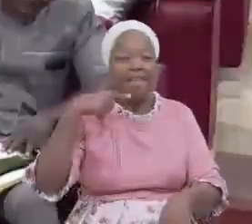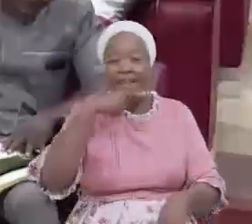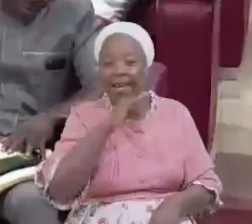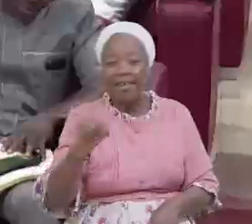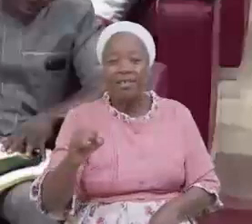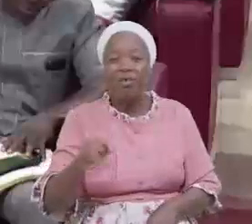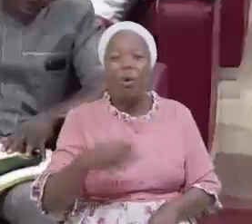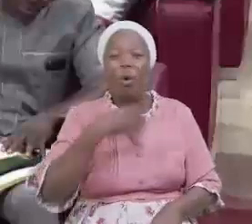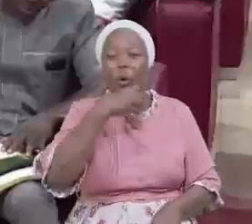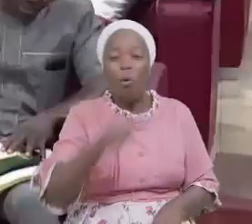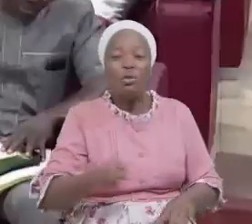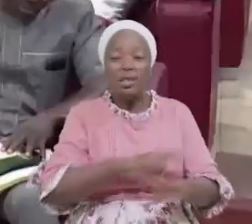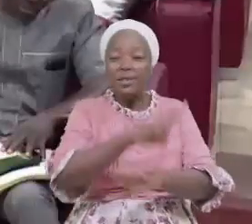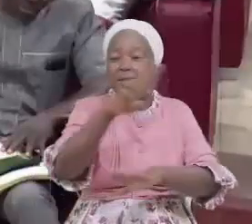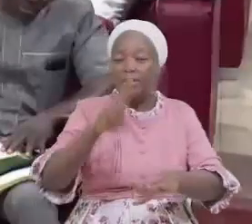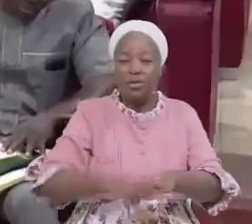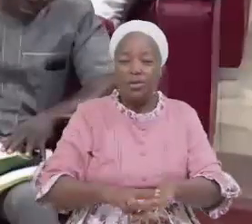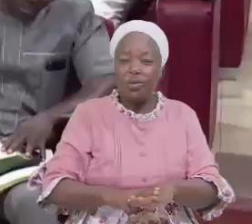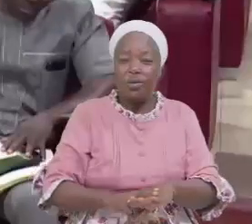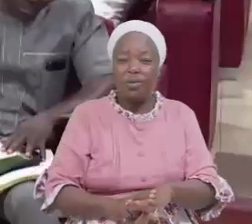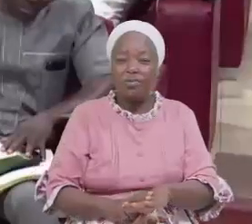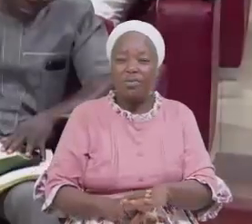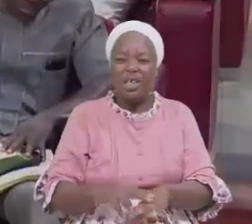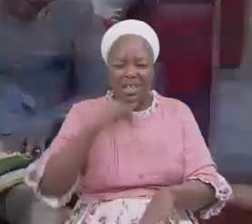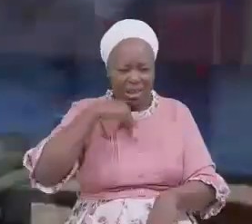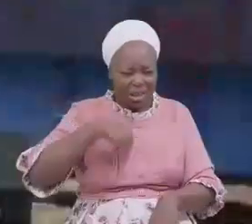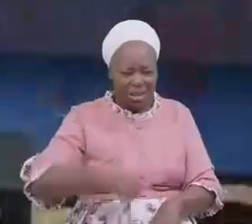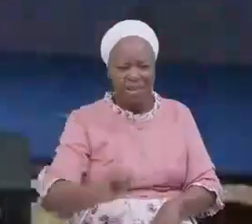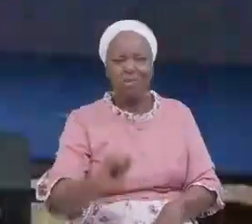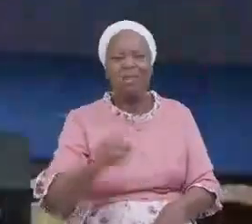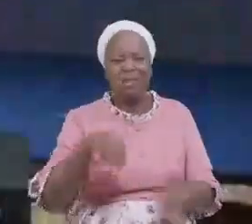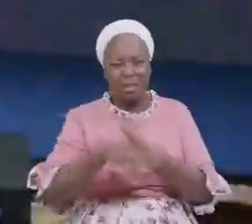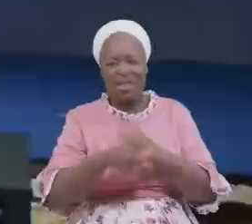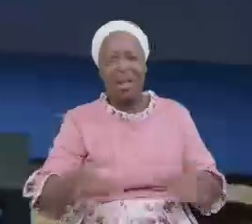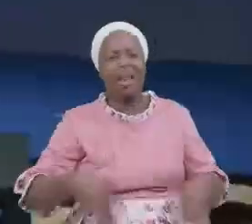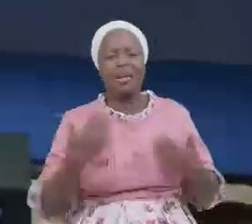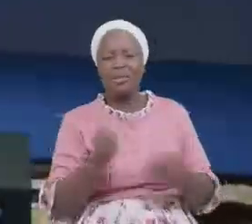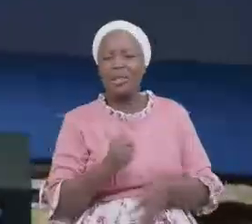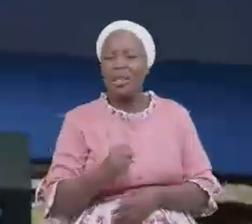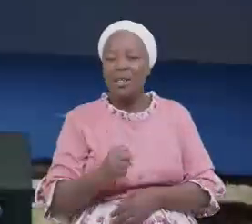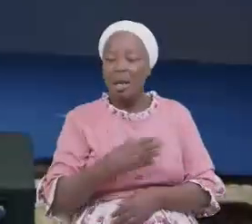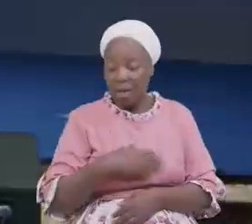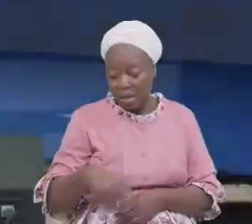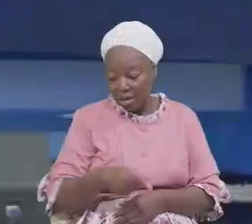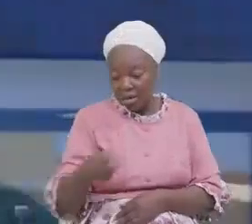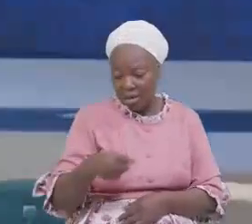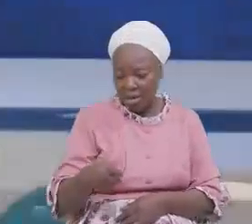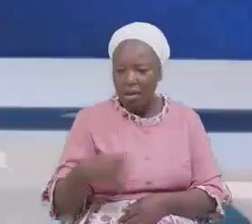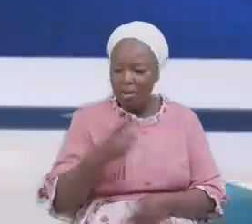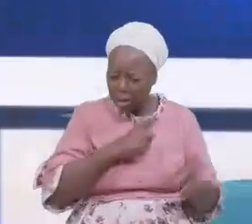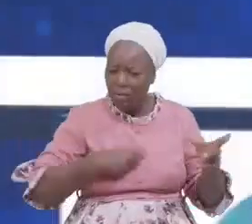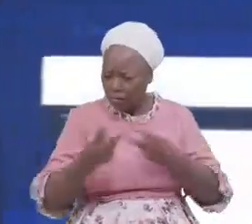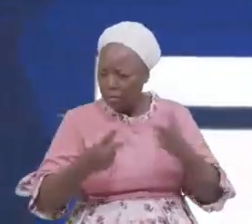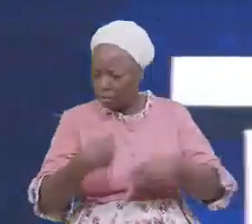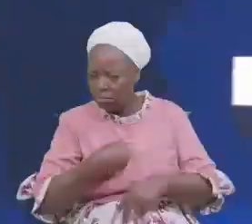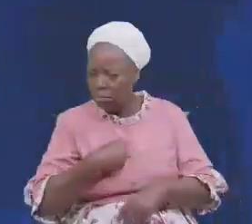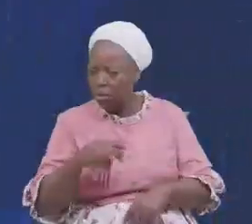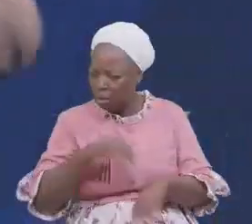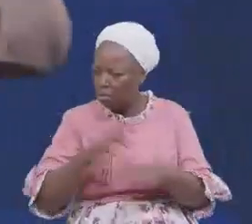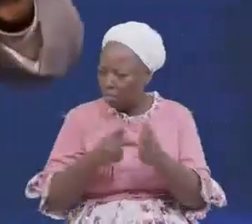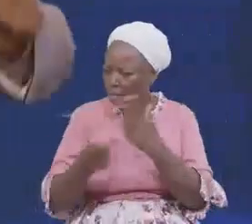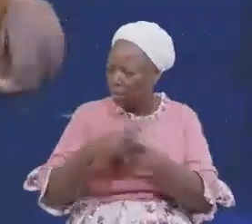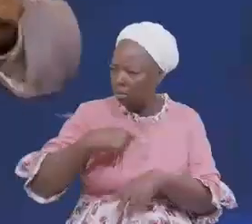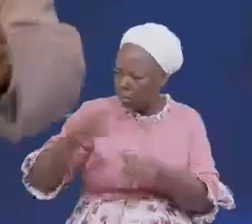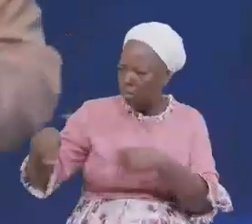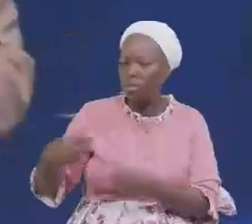nature is what they still have. And they say, the Lord visited me. And